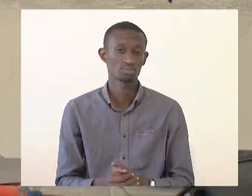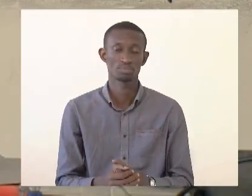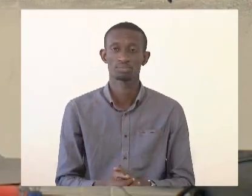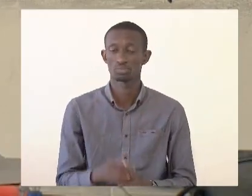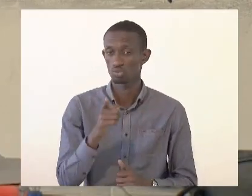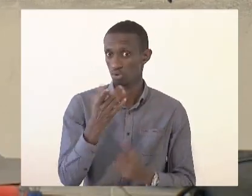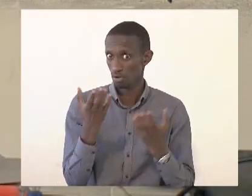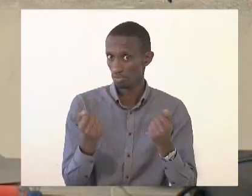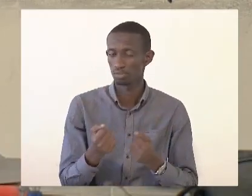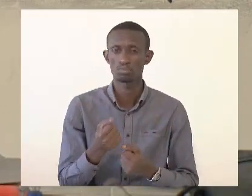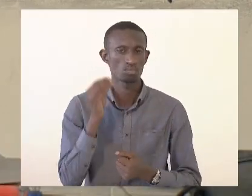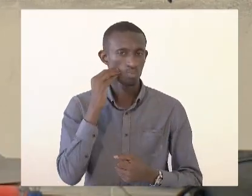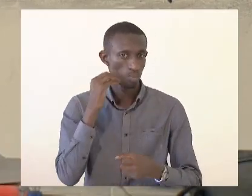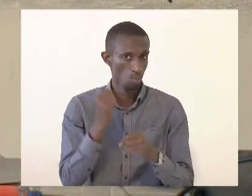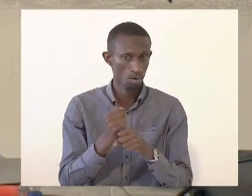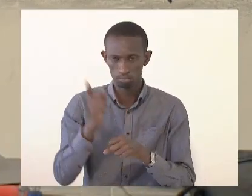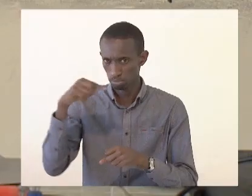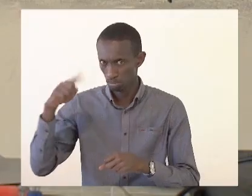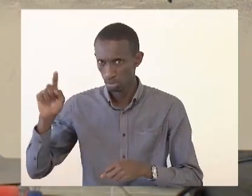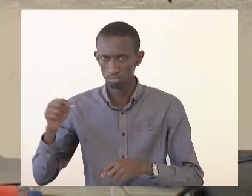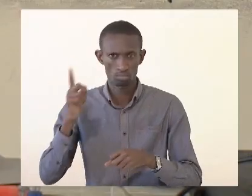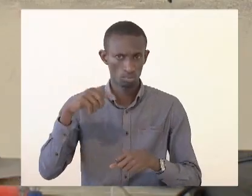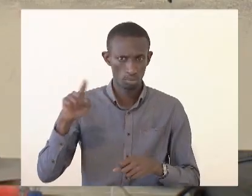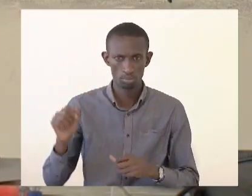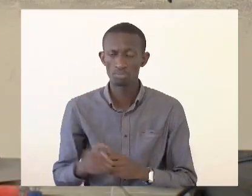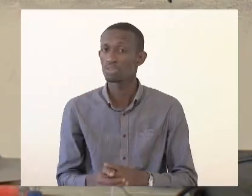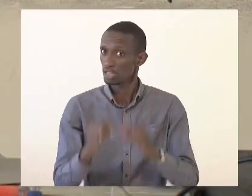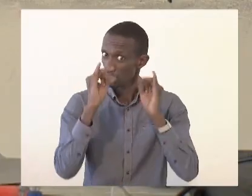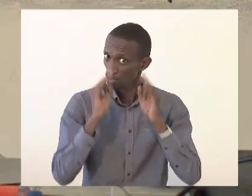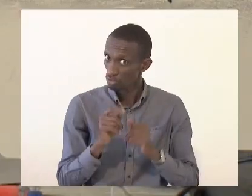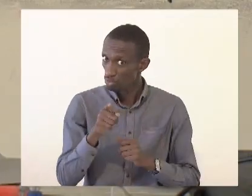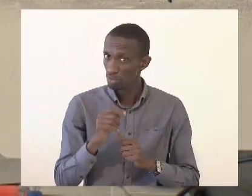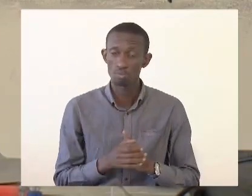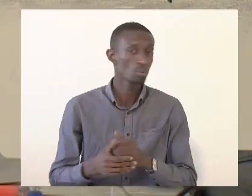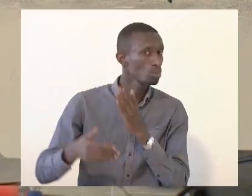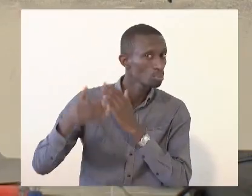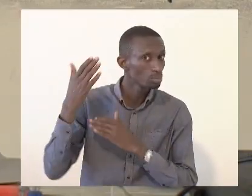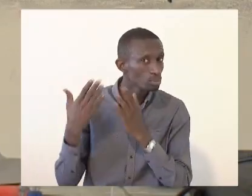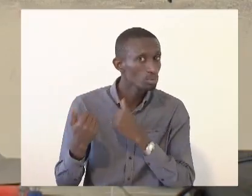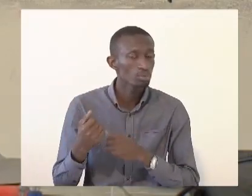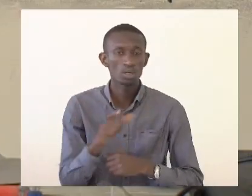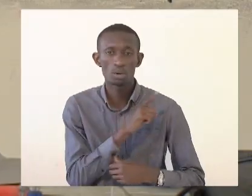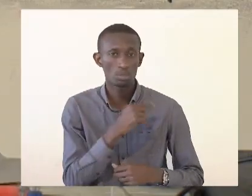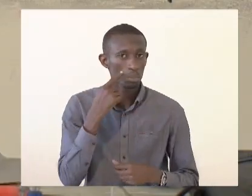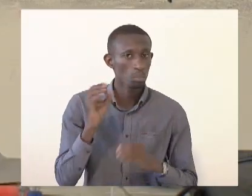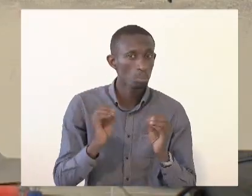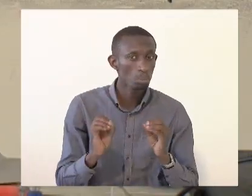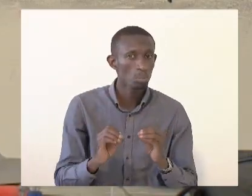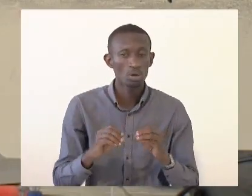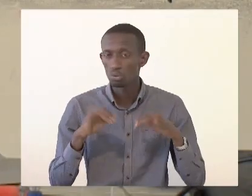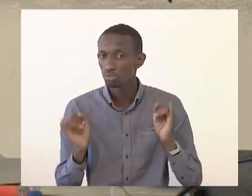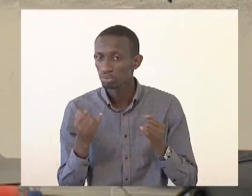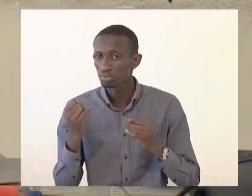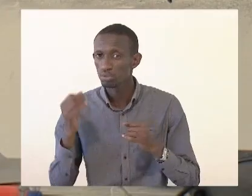having the homework corrected. So if you didn't get a chance of trying the homework, this is the right time.